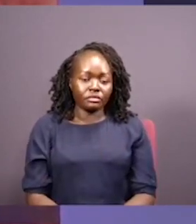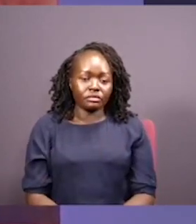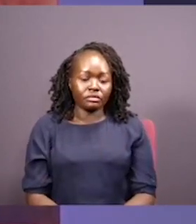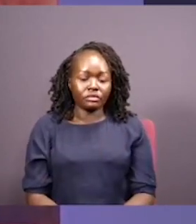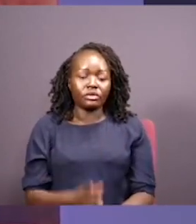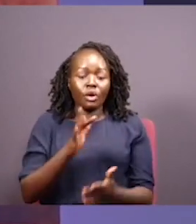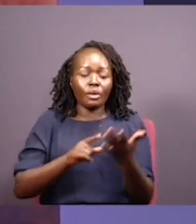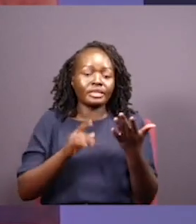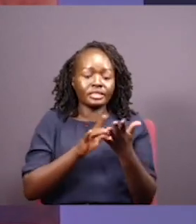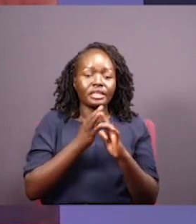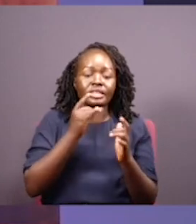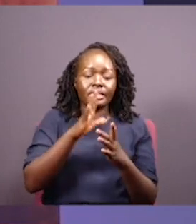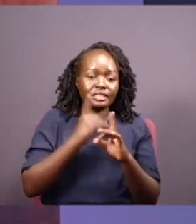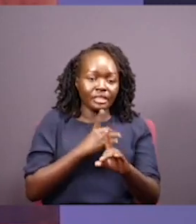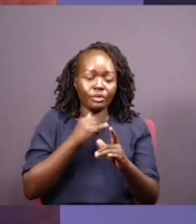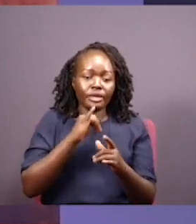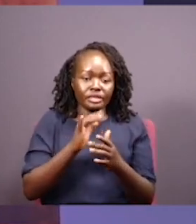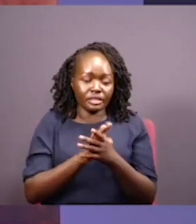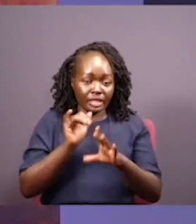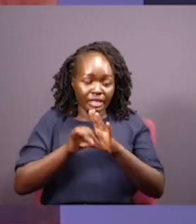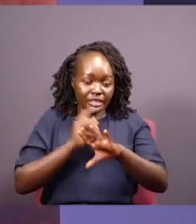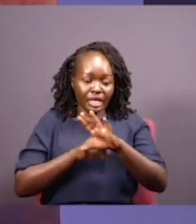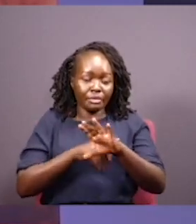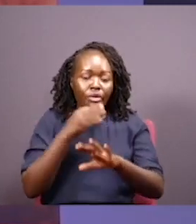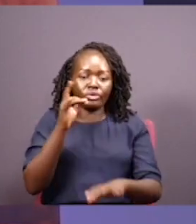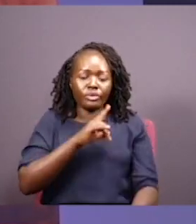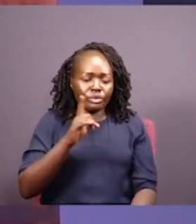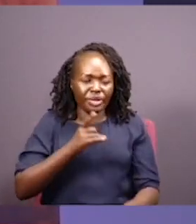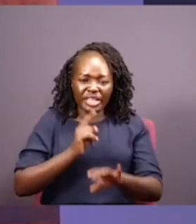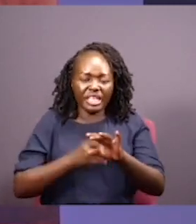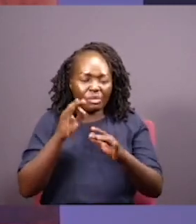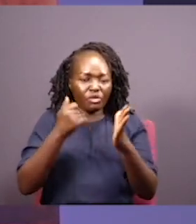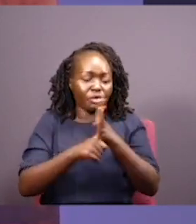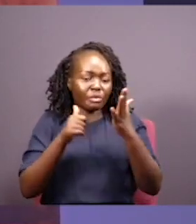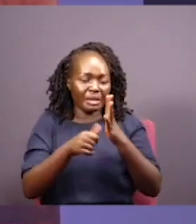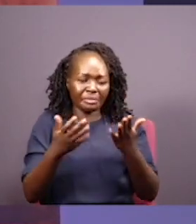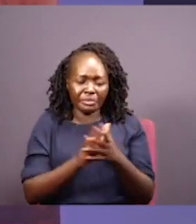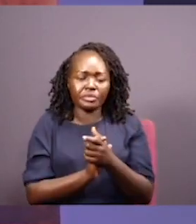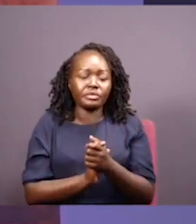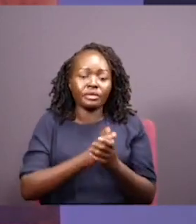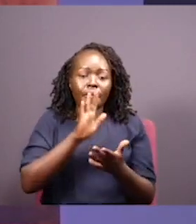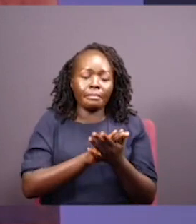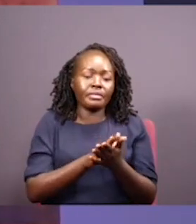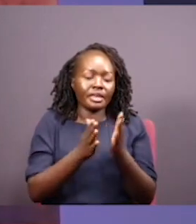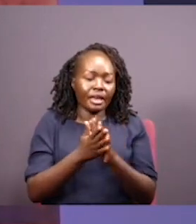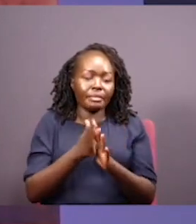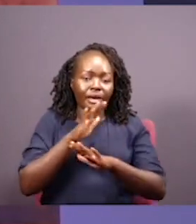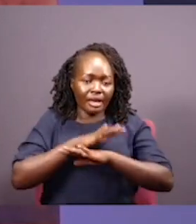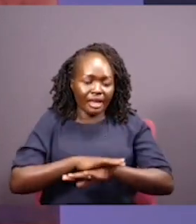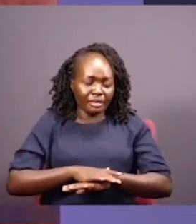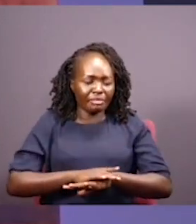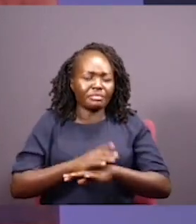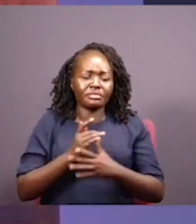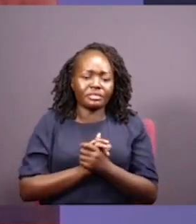this, in the midst of hostility, in the midst of trouble, be calm. He was telling them